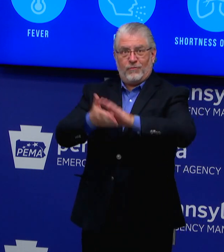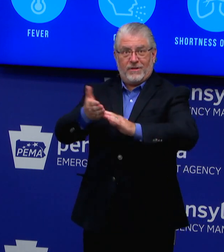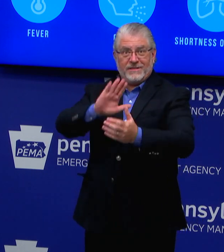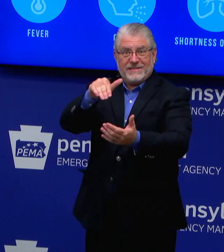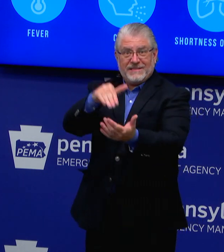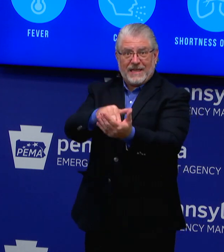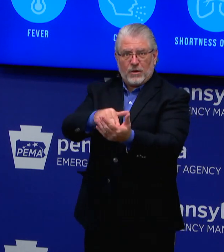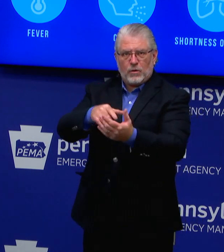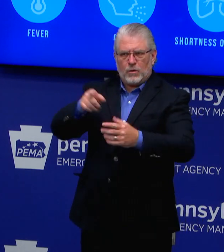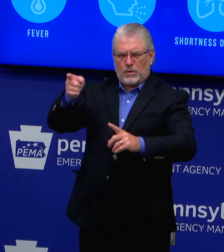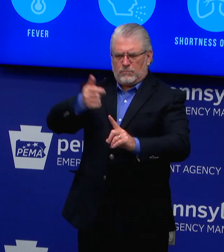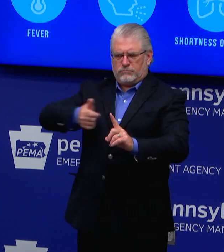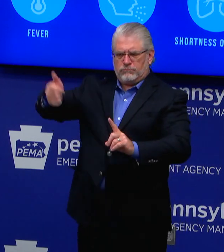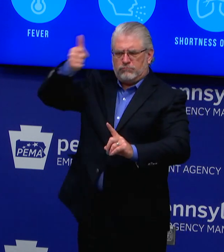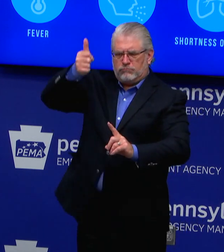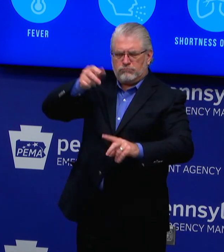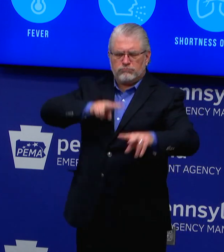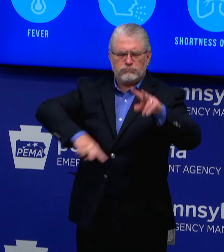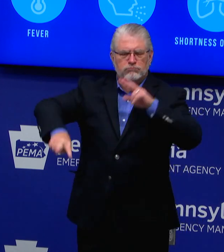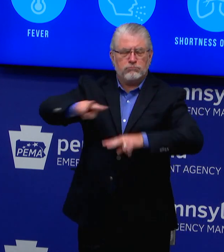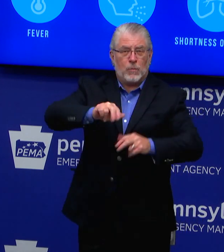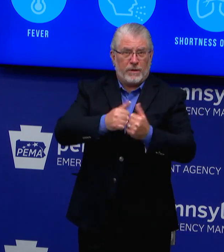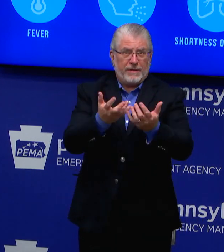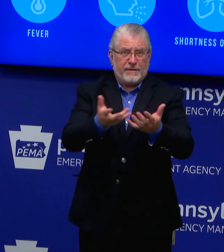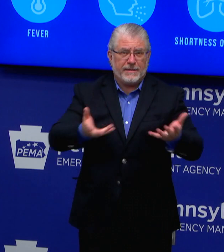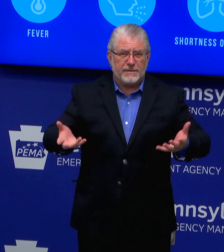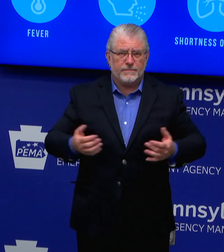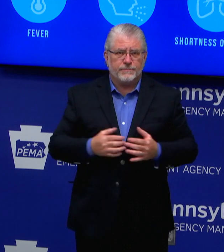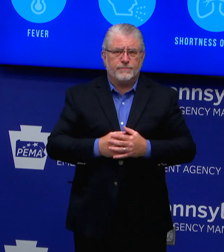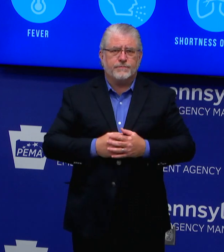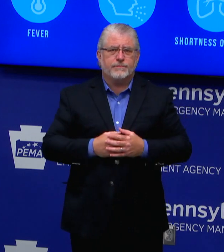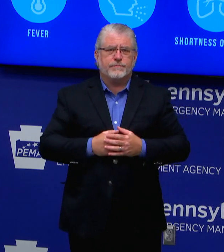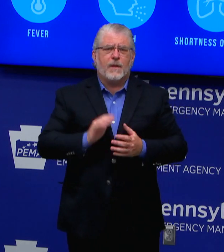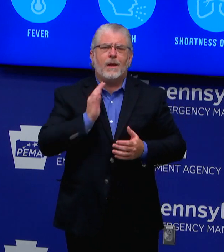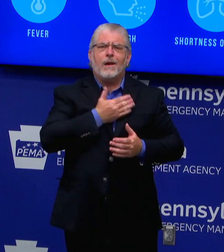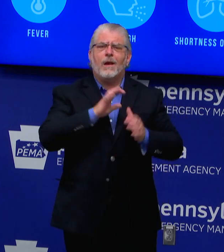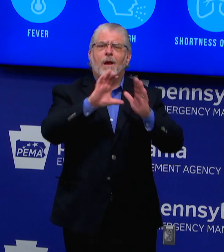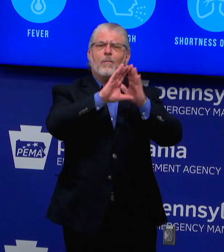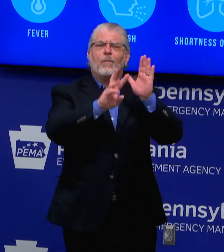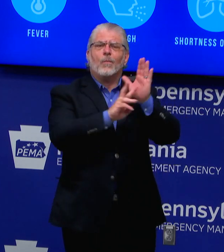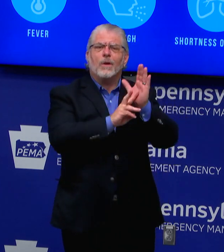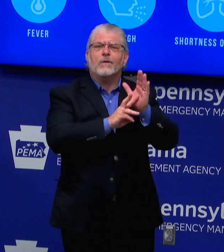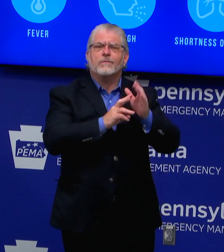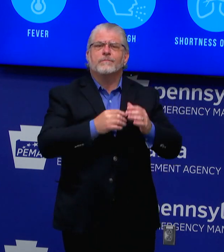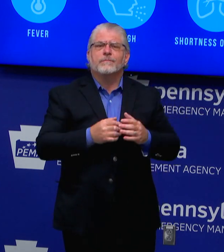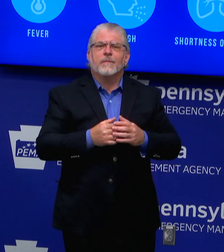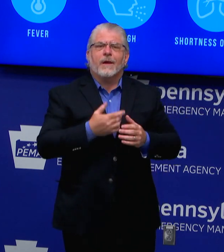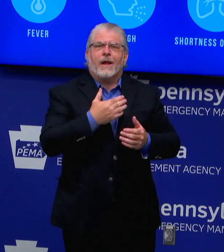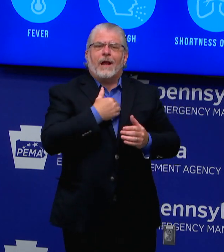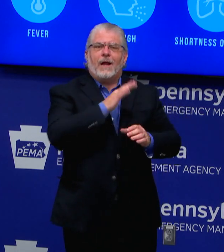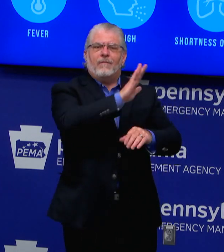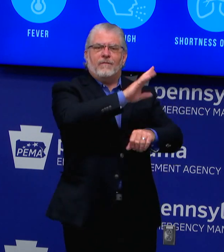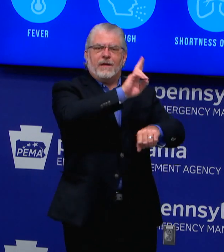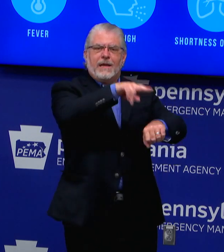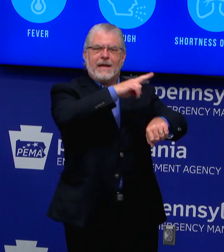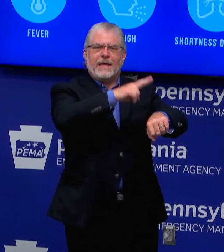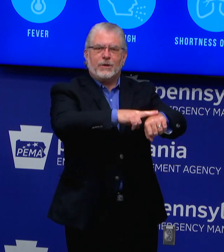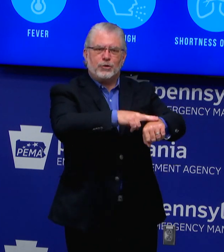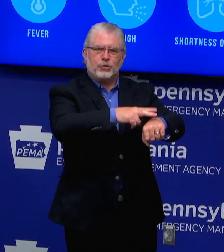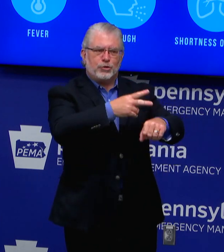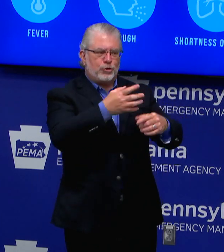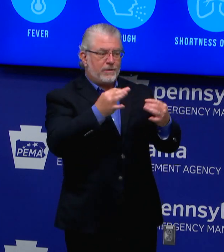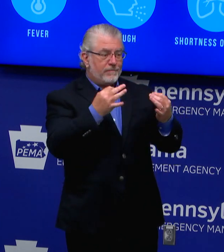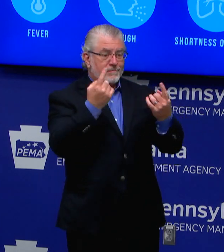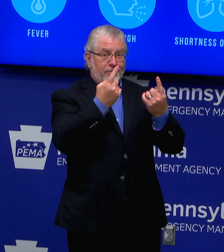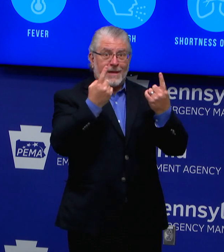Response Coordination Center is organized in accordance with the National Incident Management System, or NIMS guidelines, and predominantly